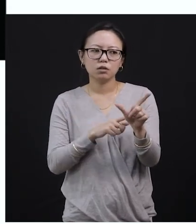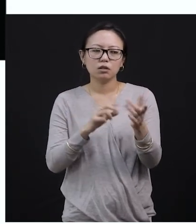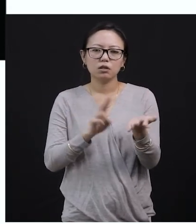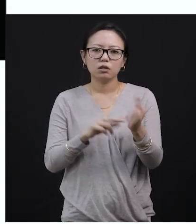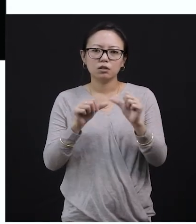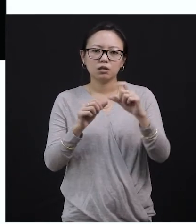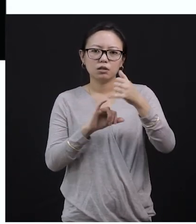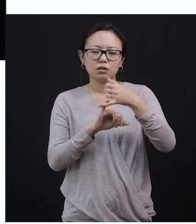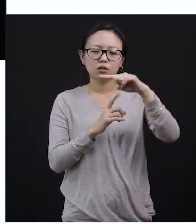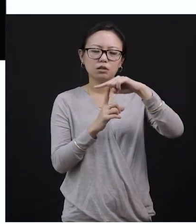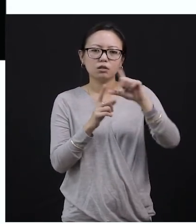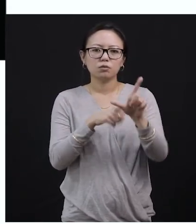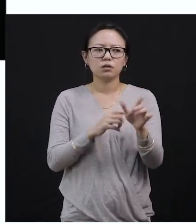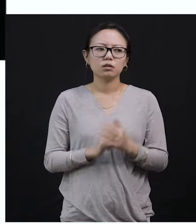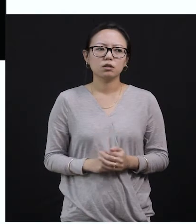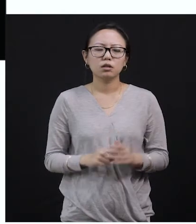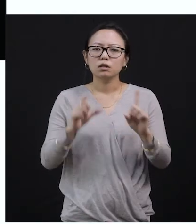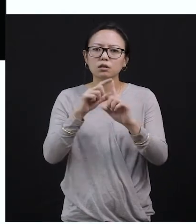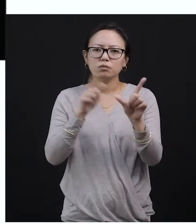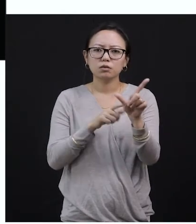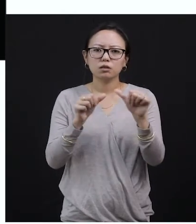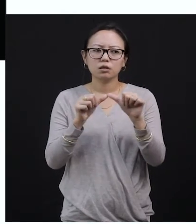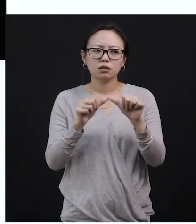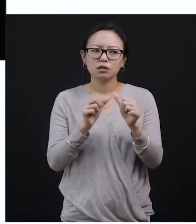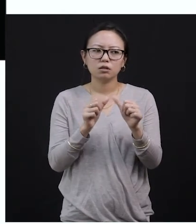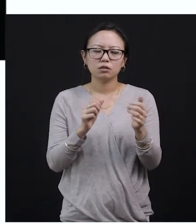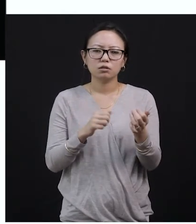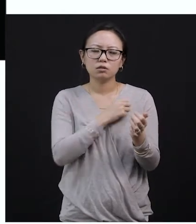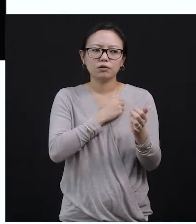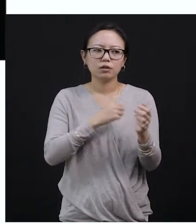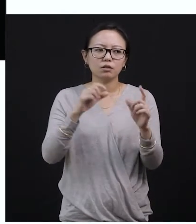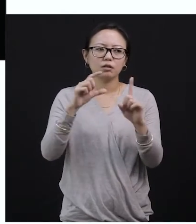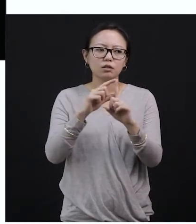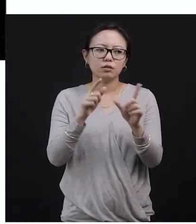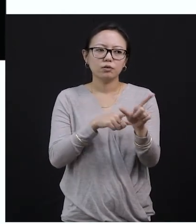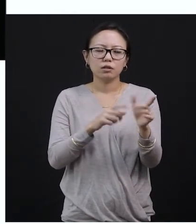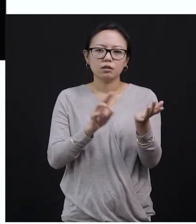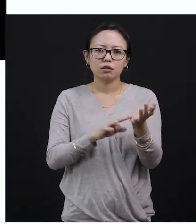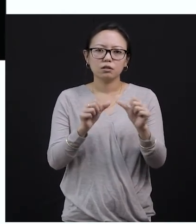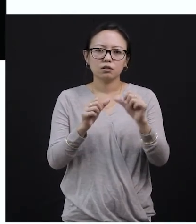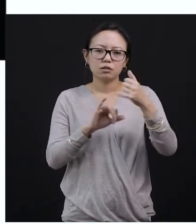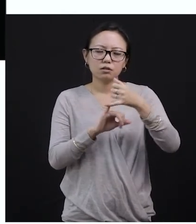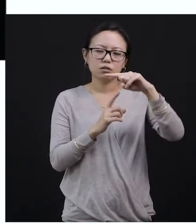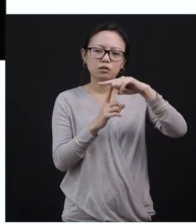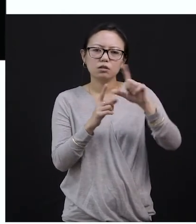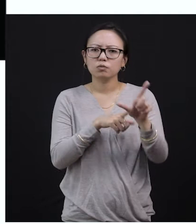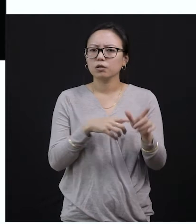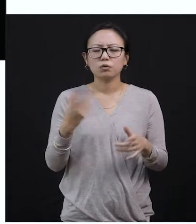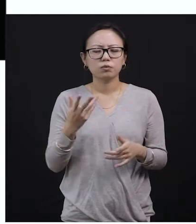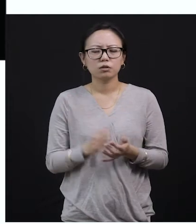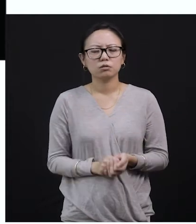it has become a dynasty, all right? So number one, why they became a powerful dynasty was